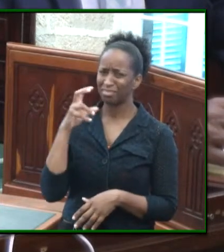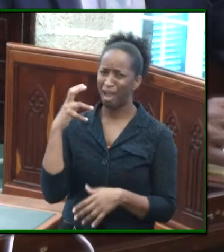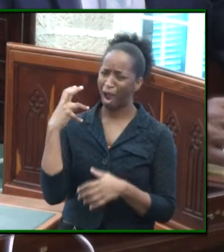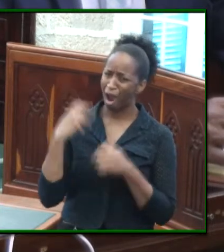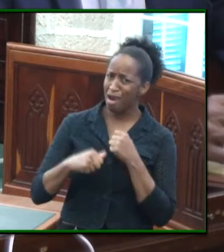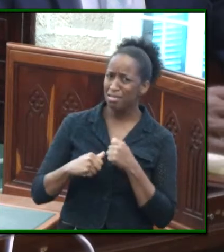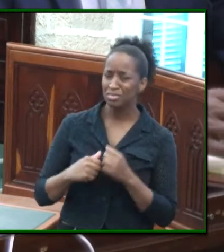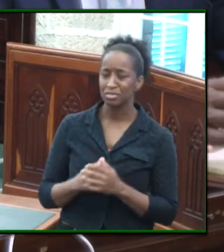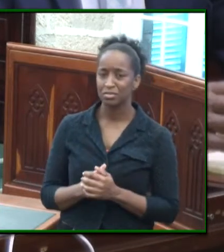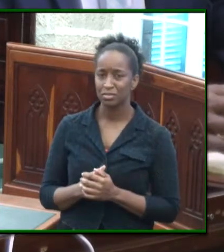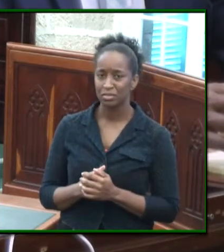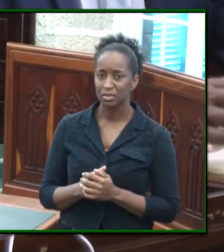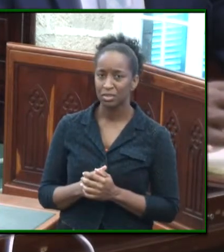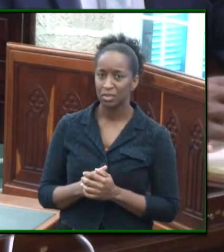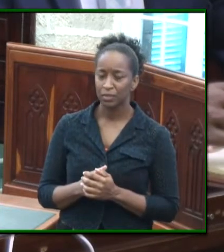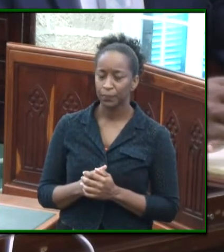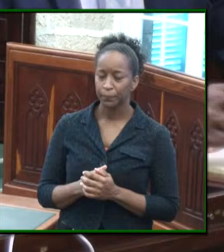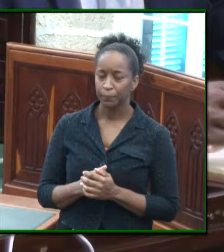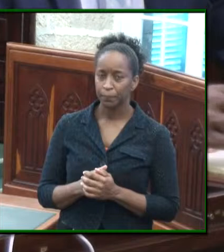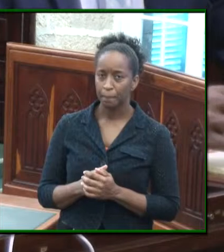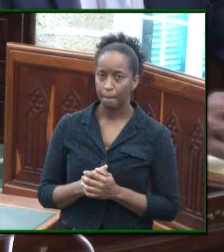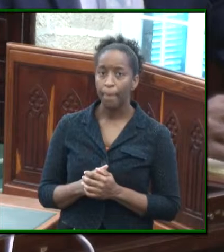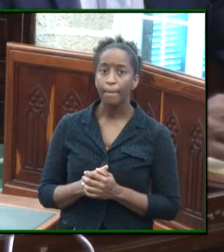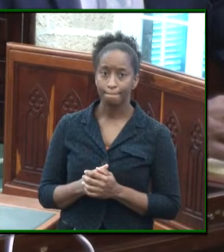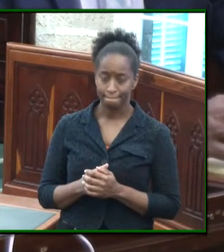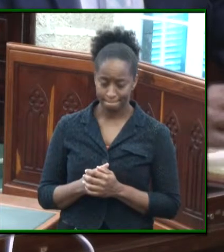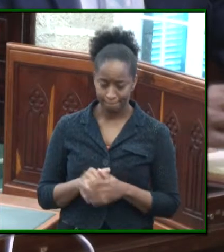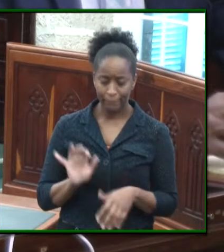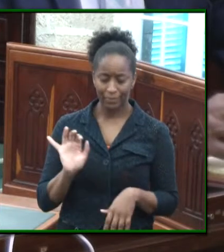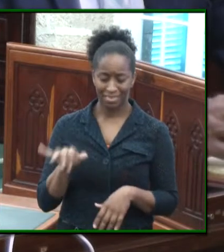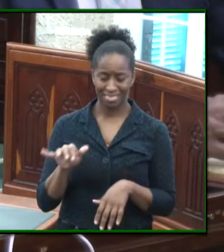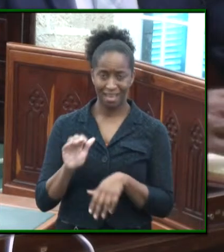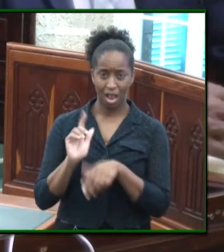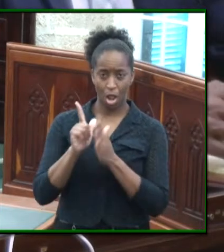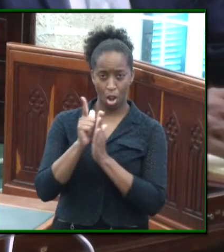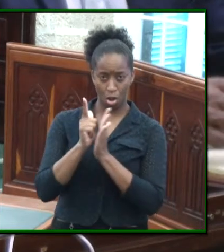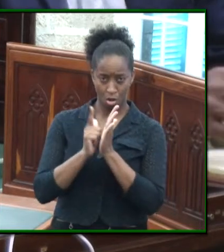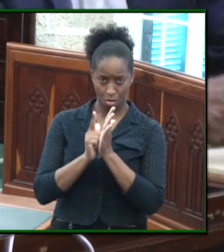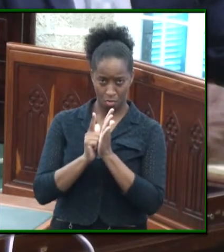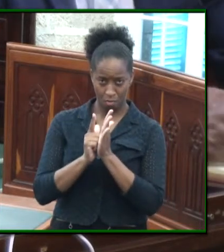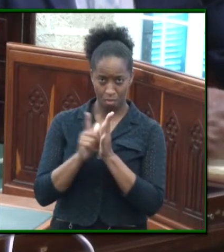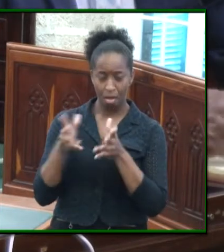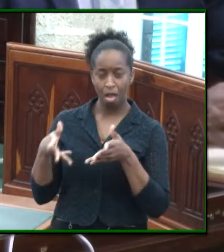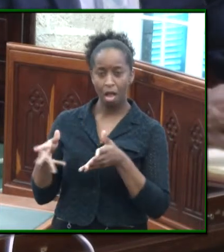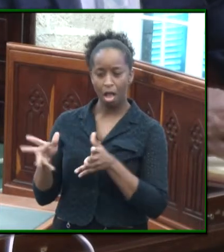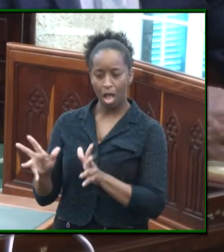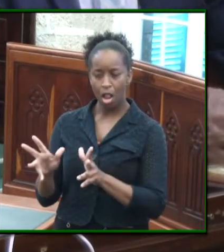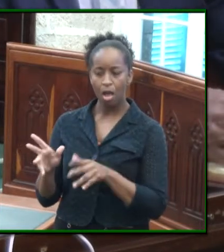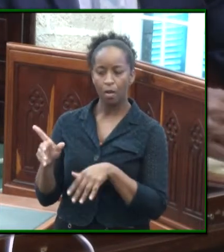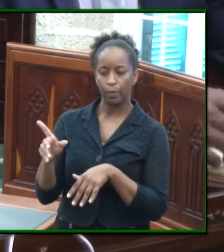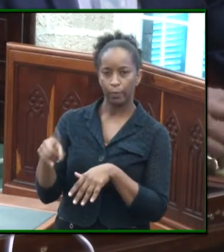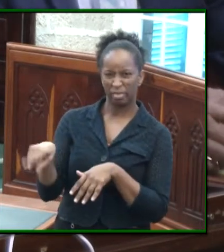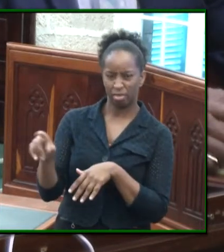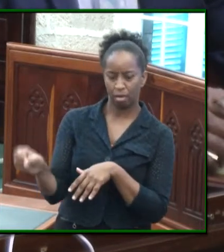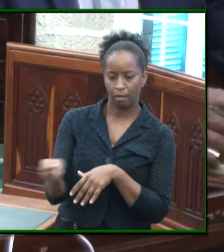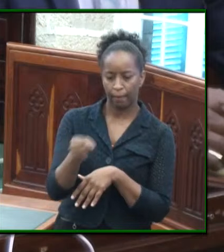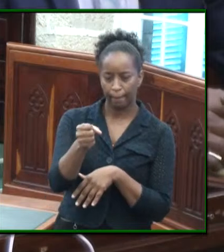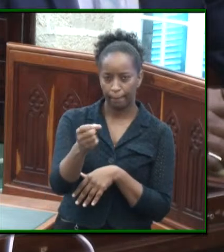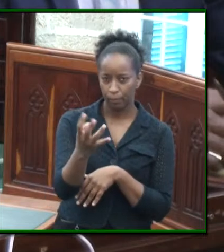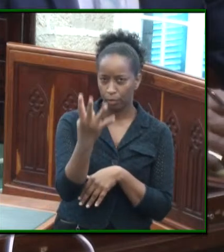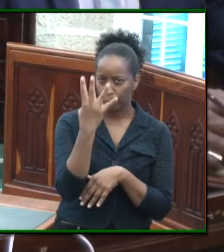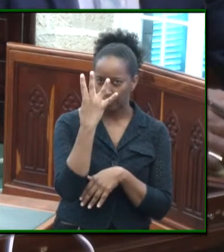continues to work well. It's a significant tool in the arsenal of the government when it comes to rehabilitation, but there is